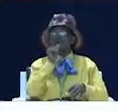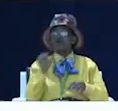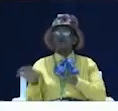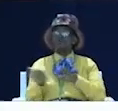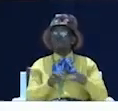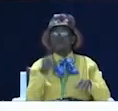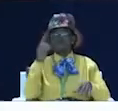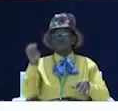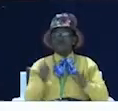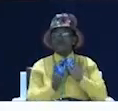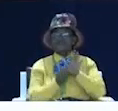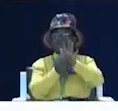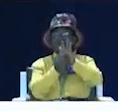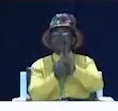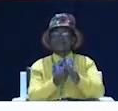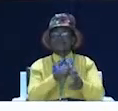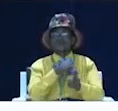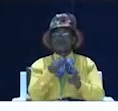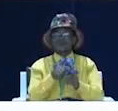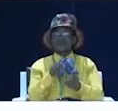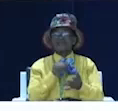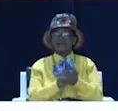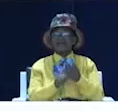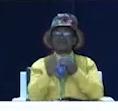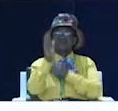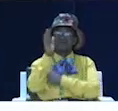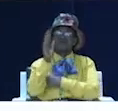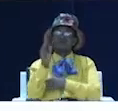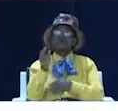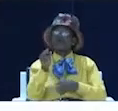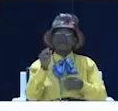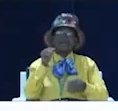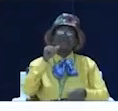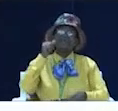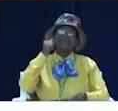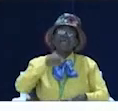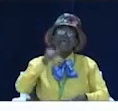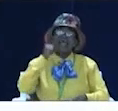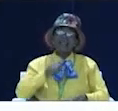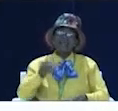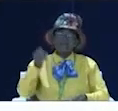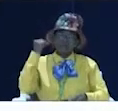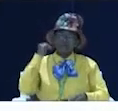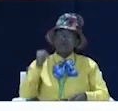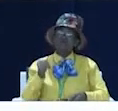was testifying about the mother who died,